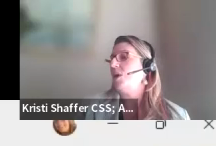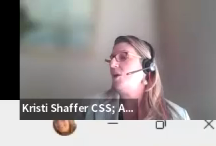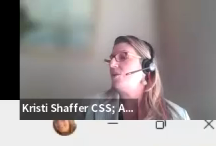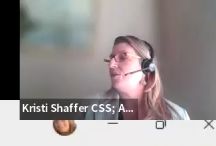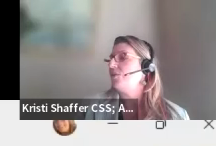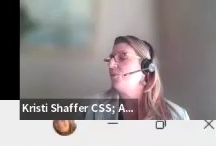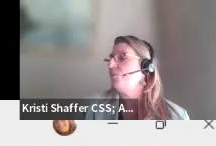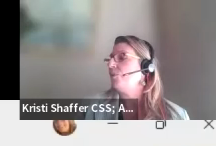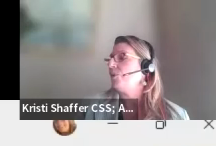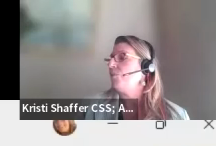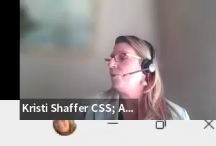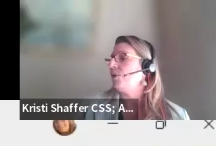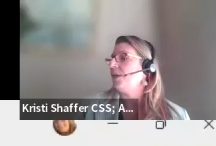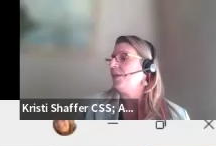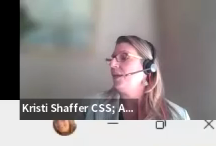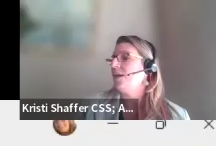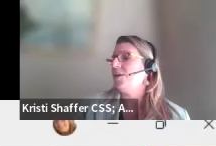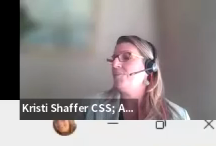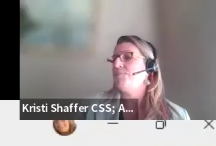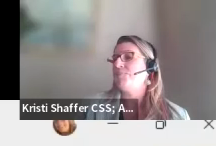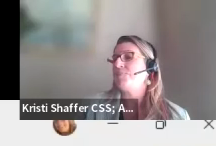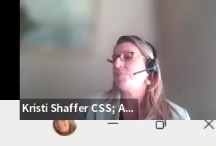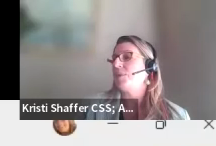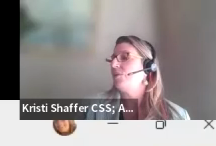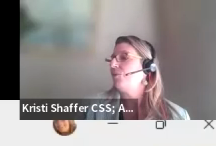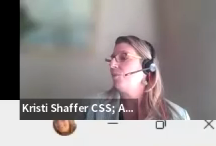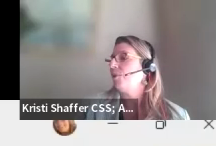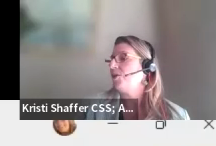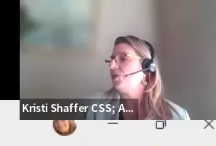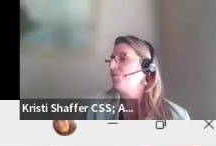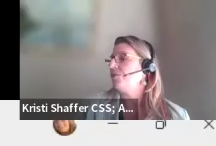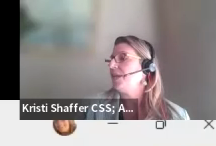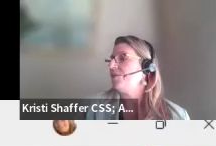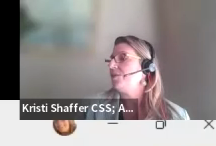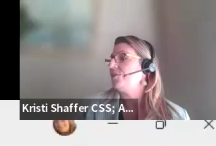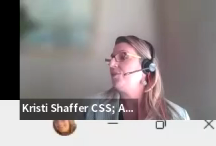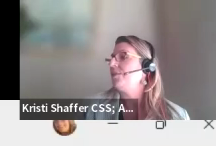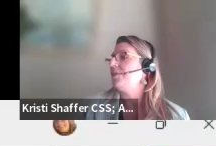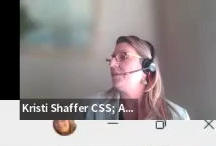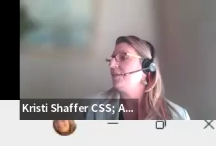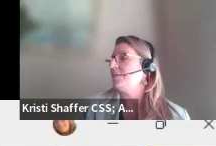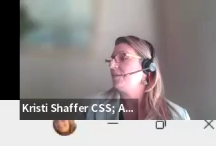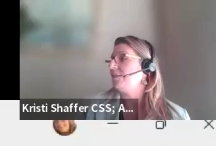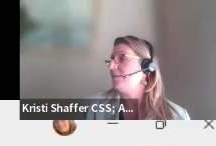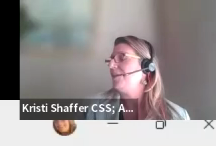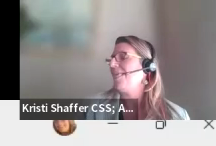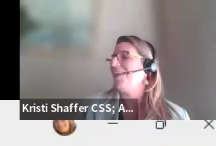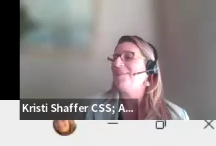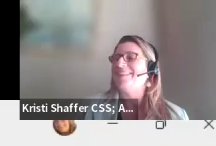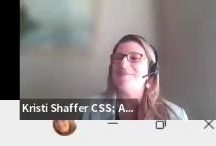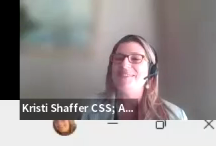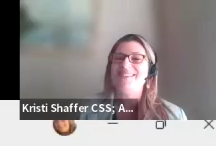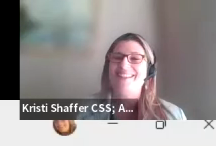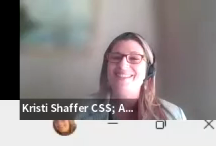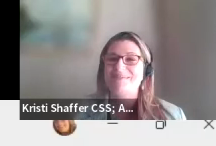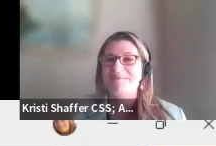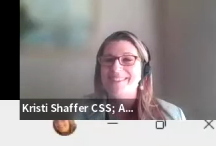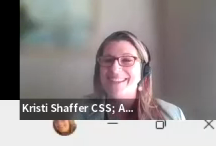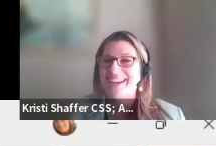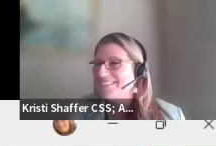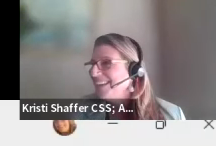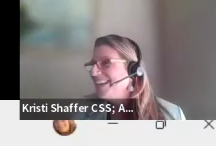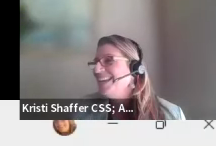And we also were awarded for a project for dental desensitiz. Let me say